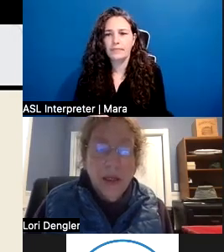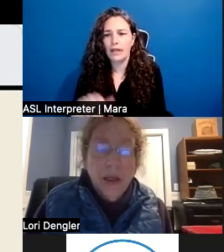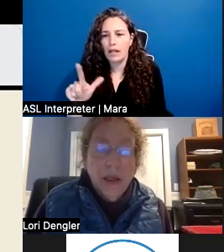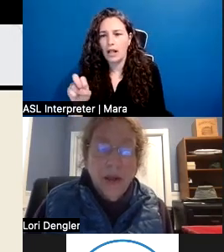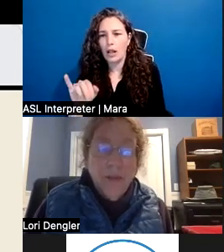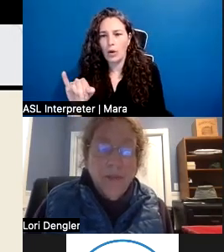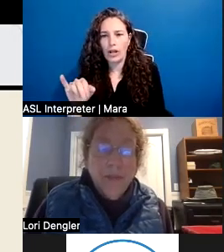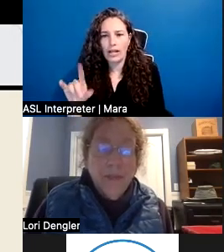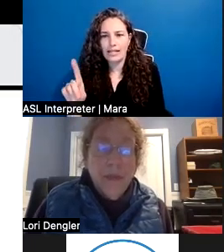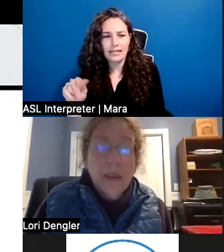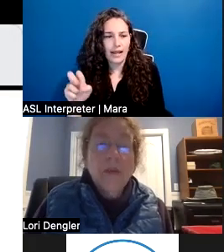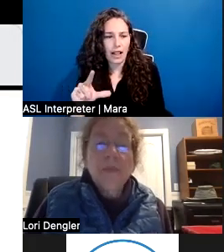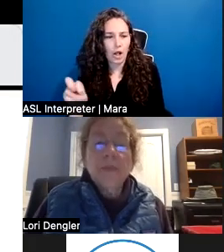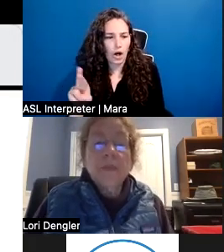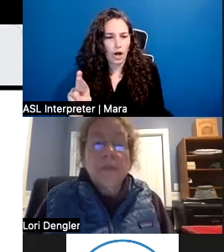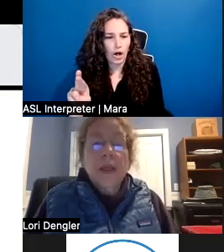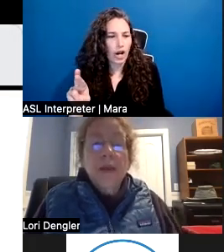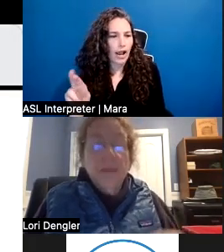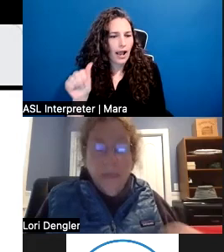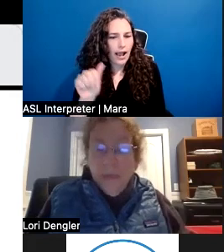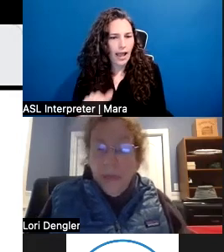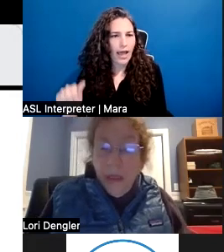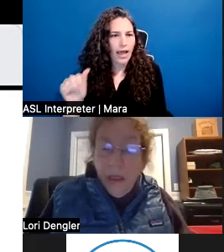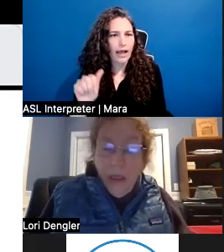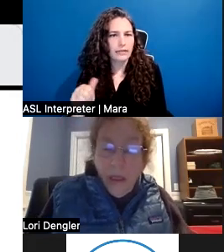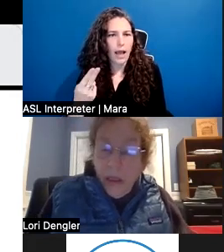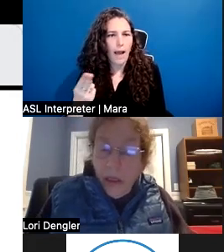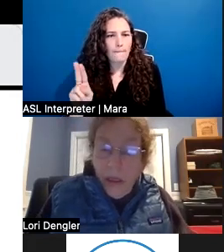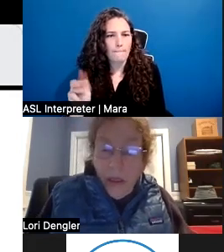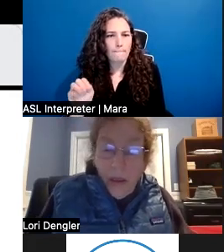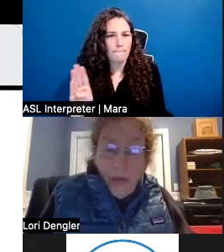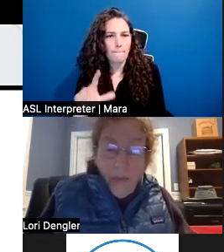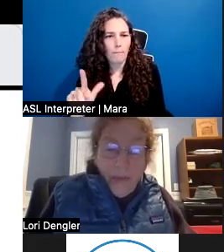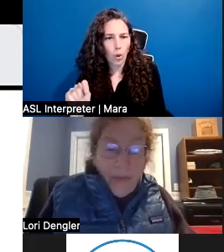Dengler at Humboldt.edu. Yep.